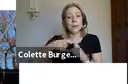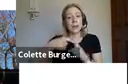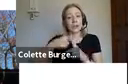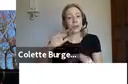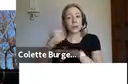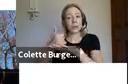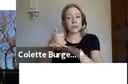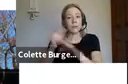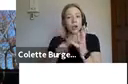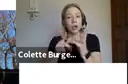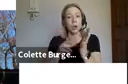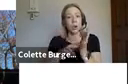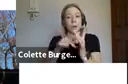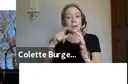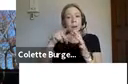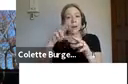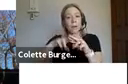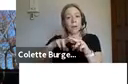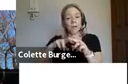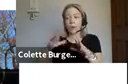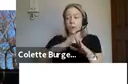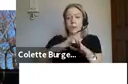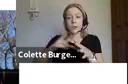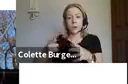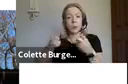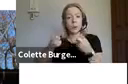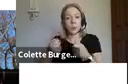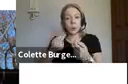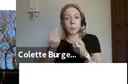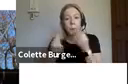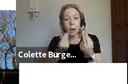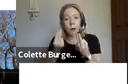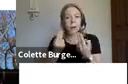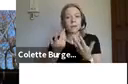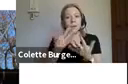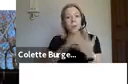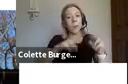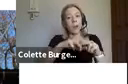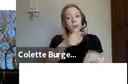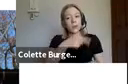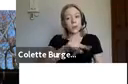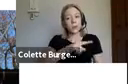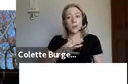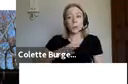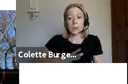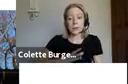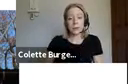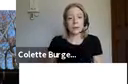to cook meals for parents in need and their children.